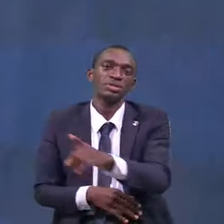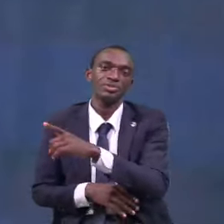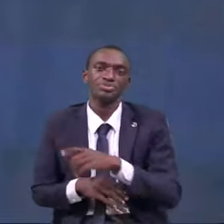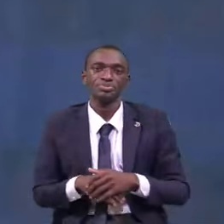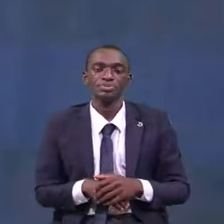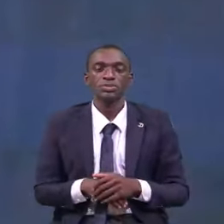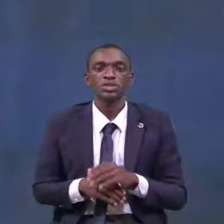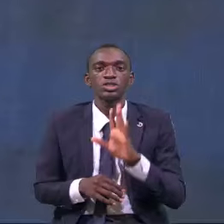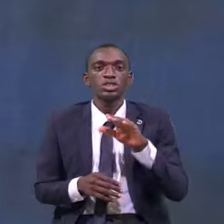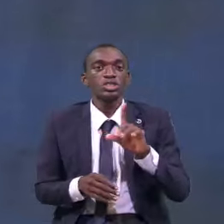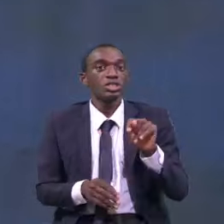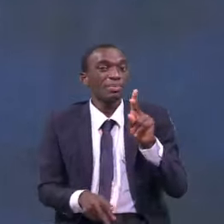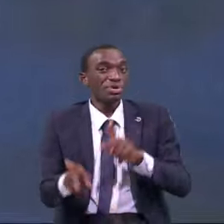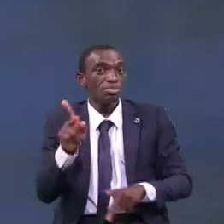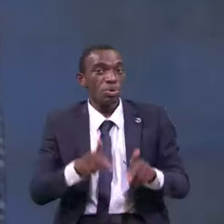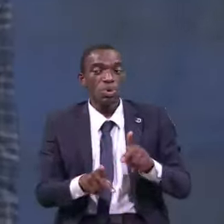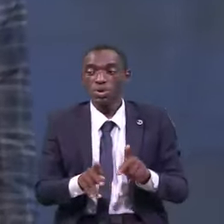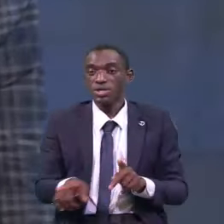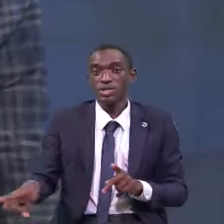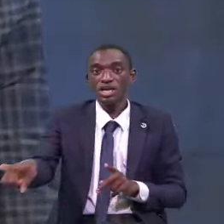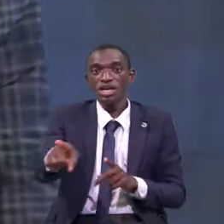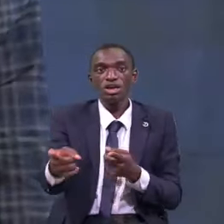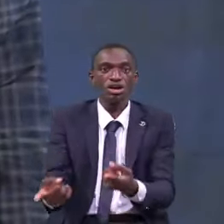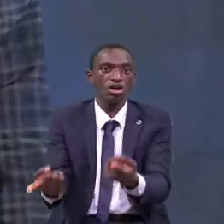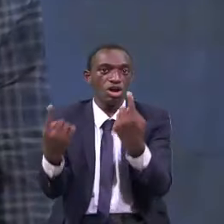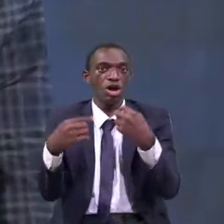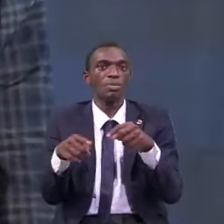The people who come like the leper came.